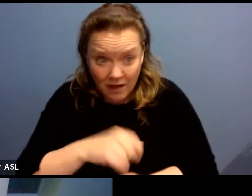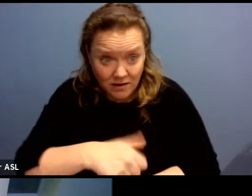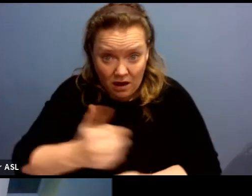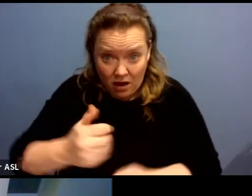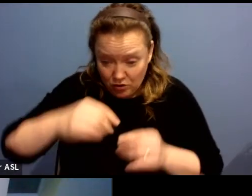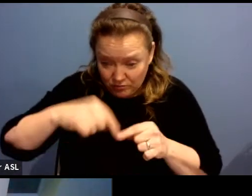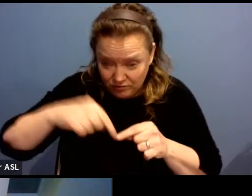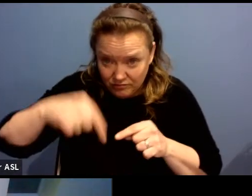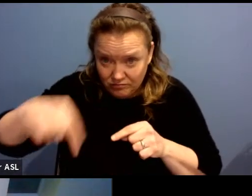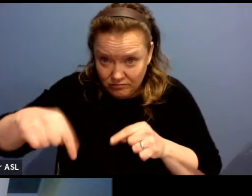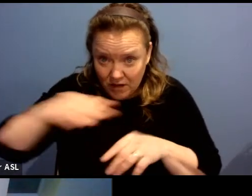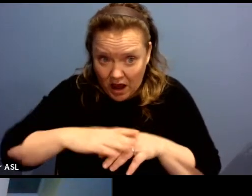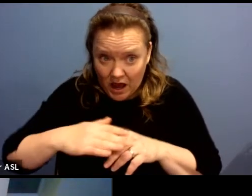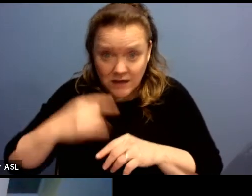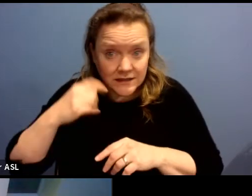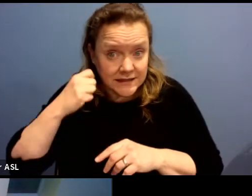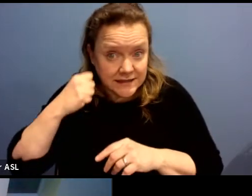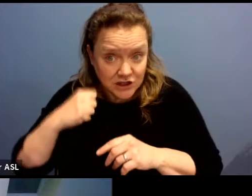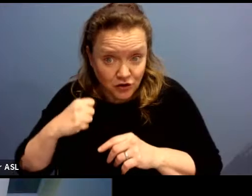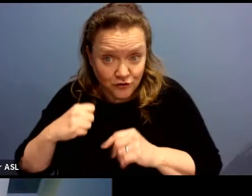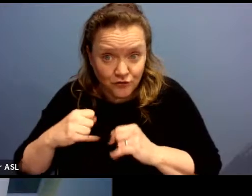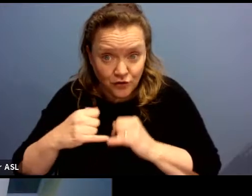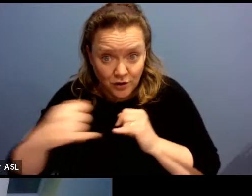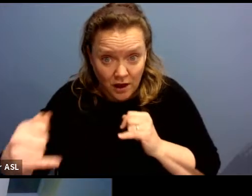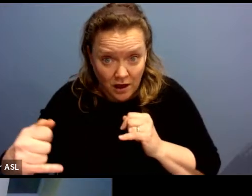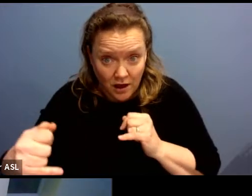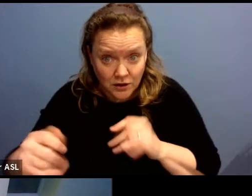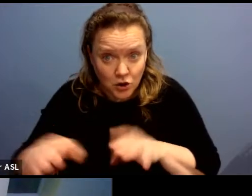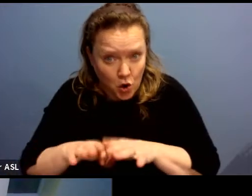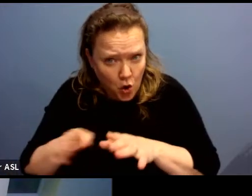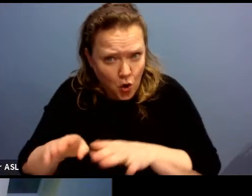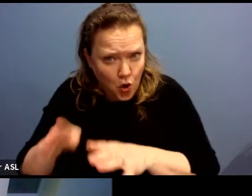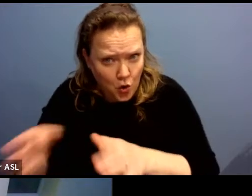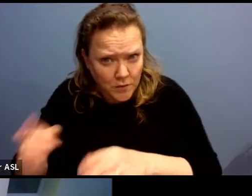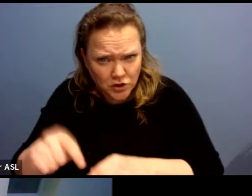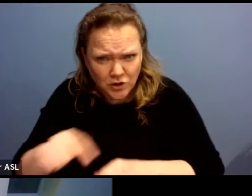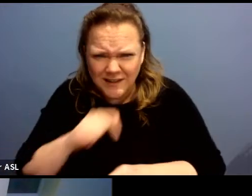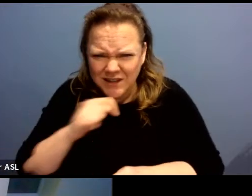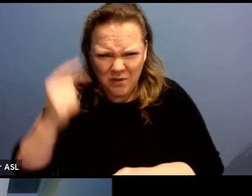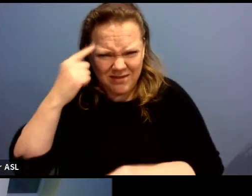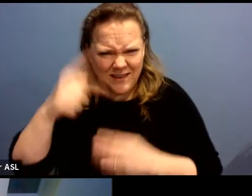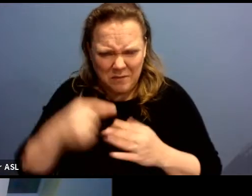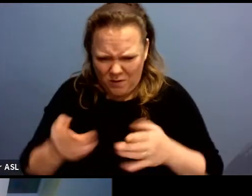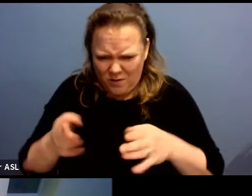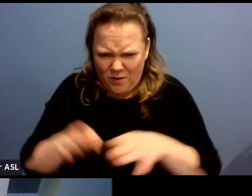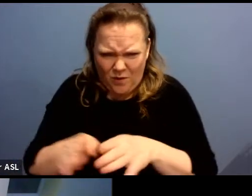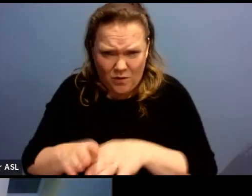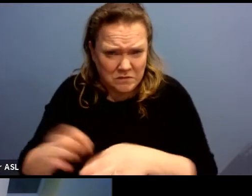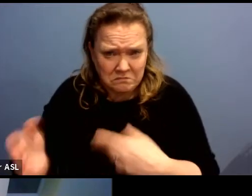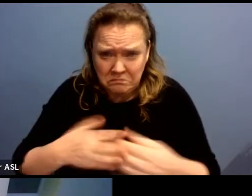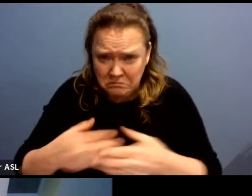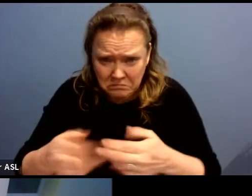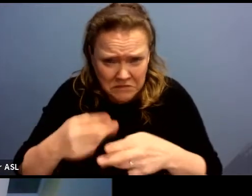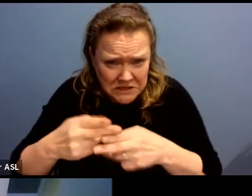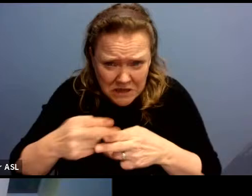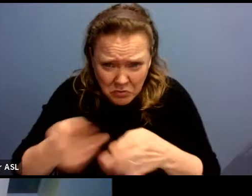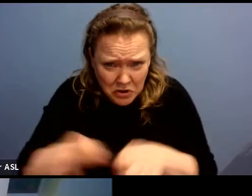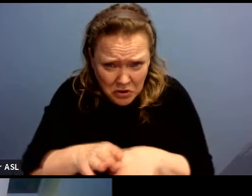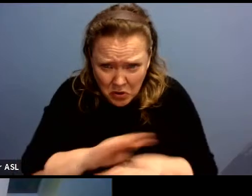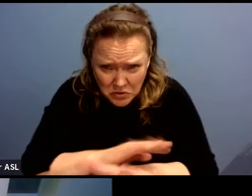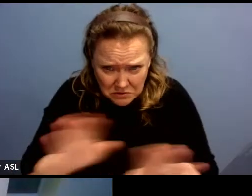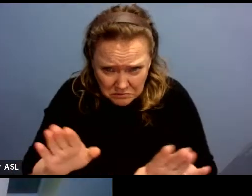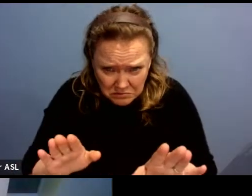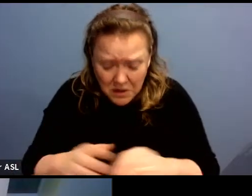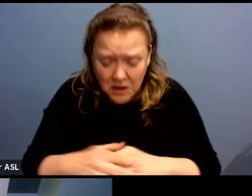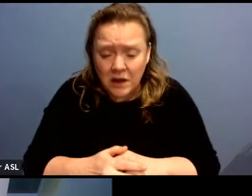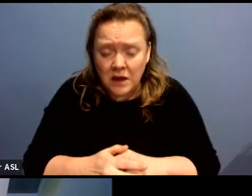system allow, and in opposition to any plan to reduce levels of service or to consider temporary closures once those stations are opened.